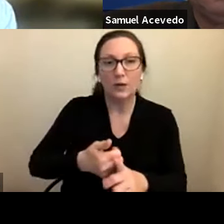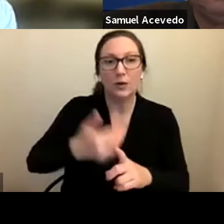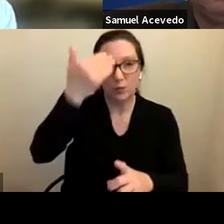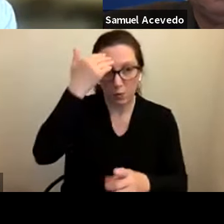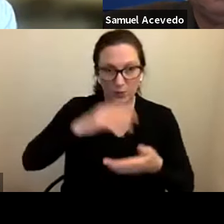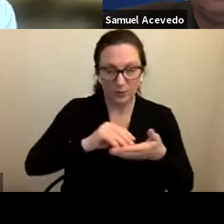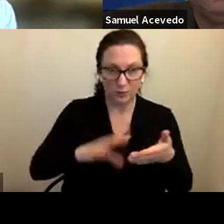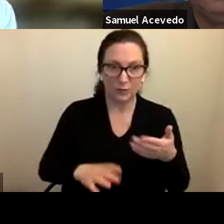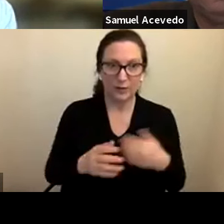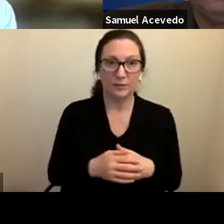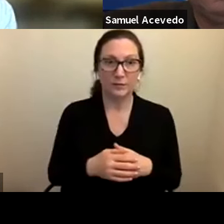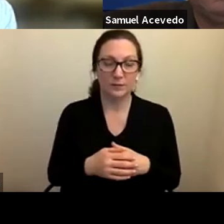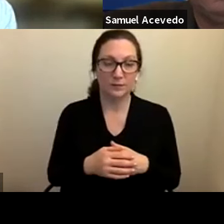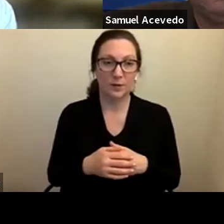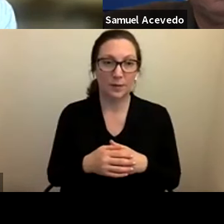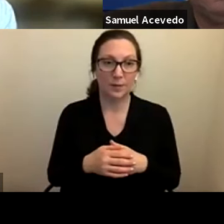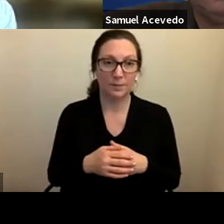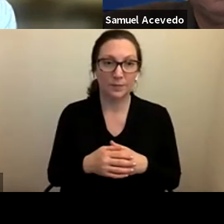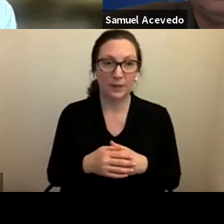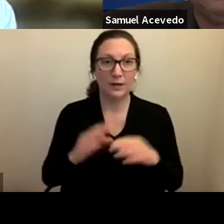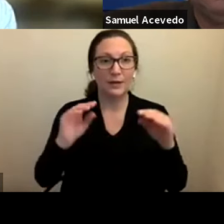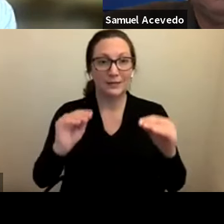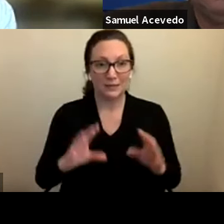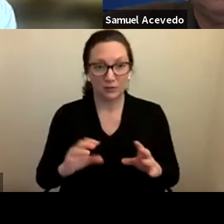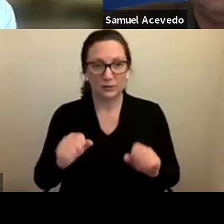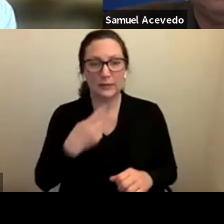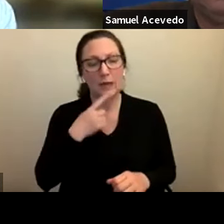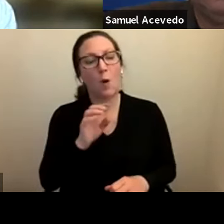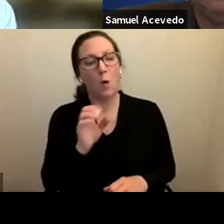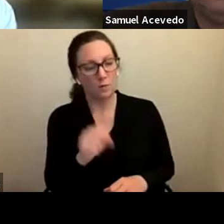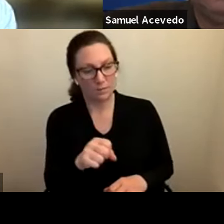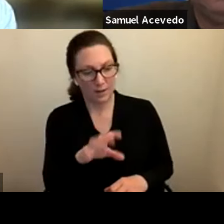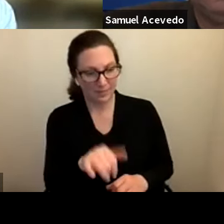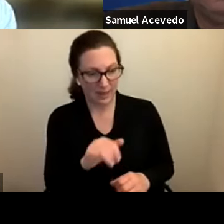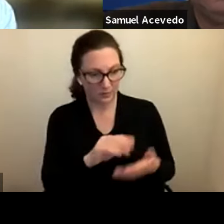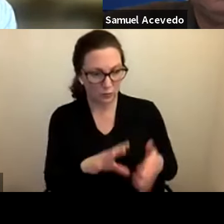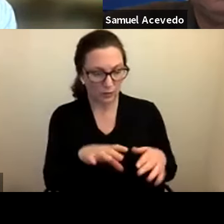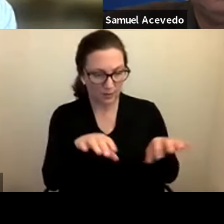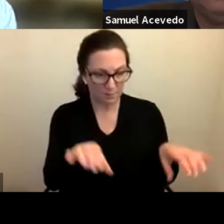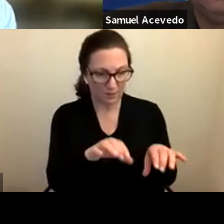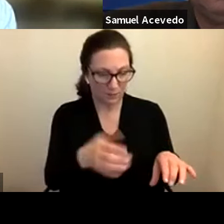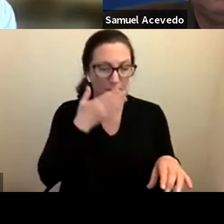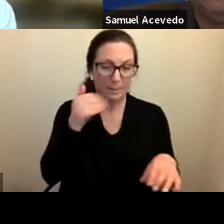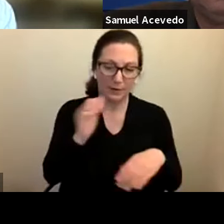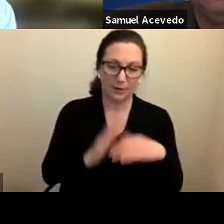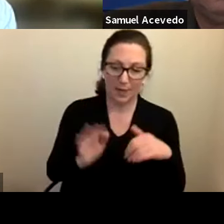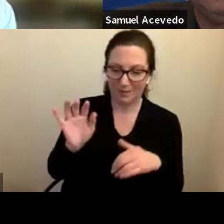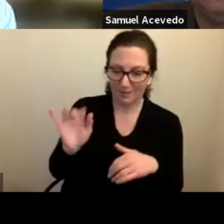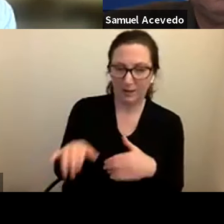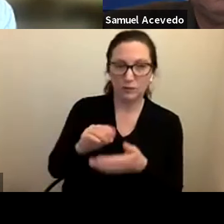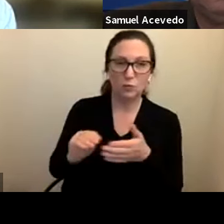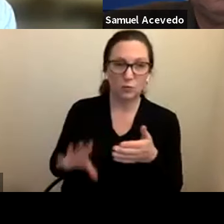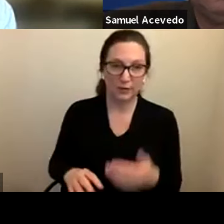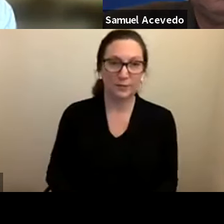are having to say, yes, this student is performing better than that student.